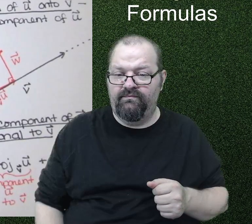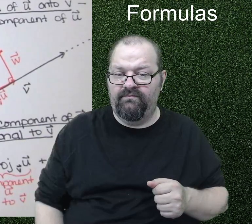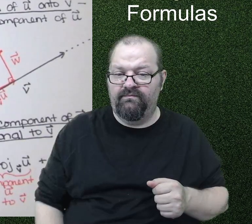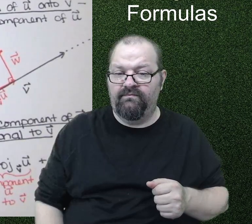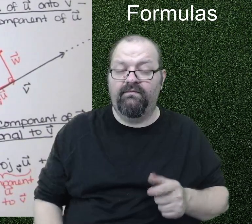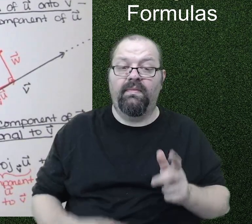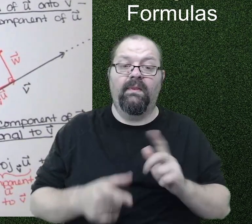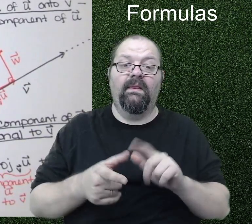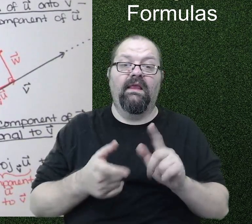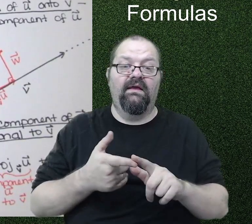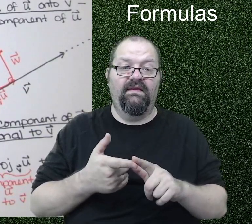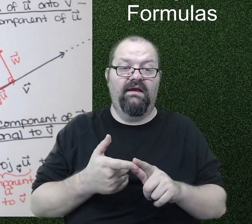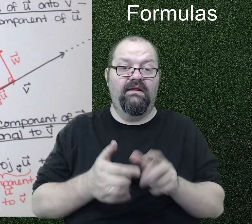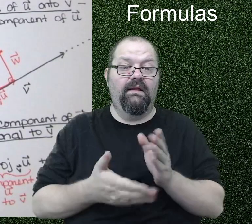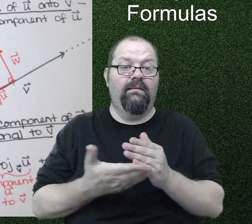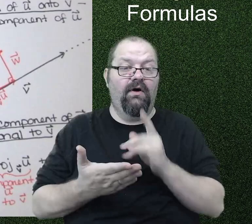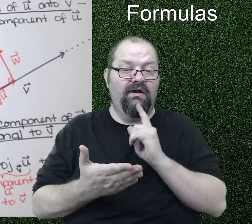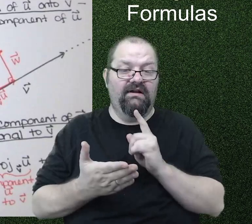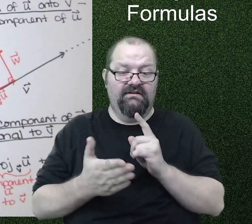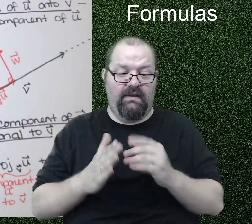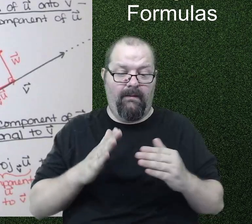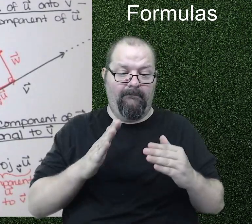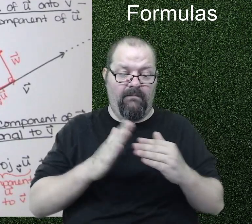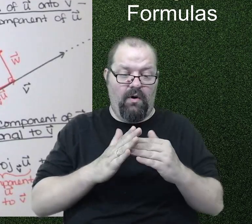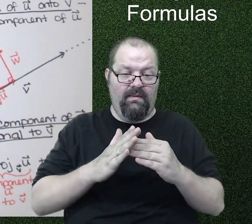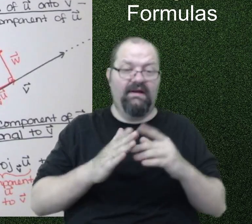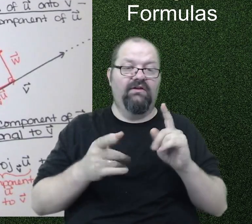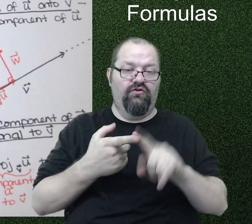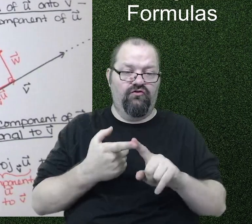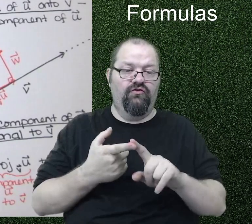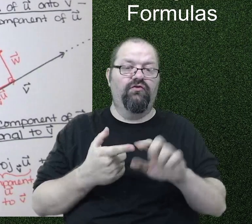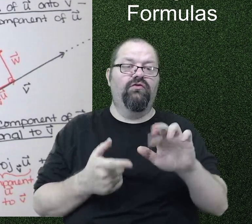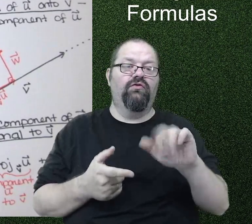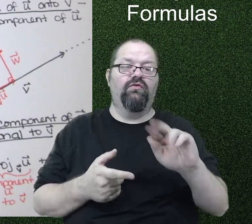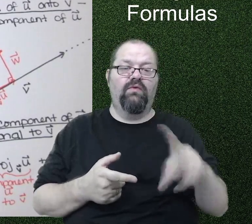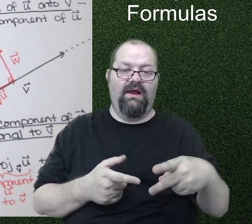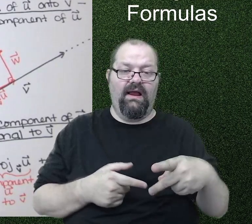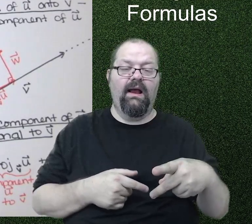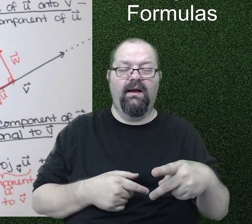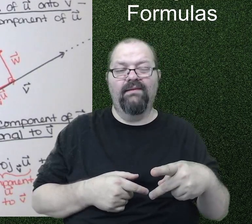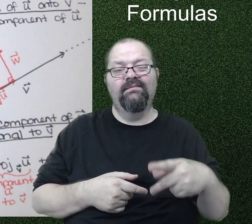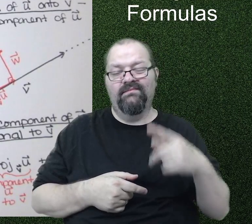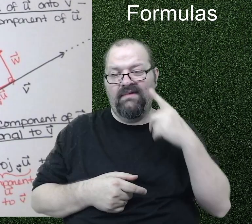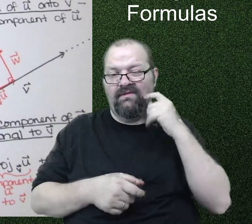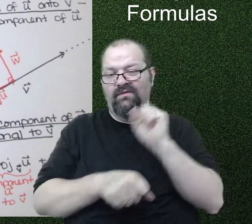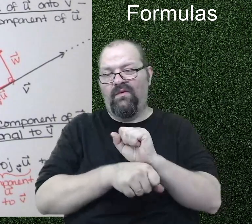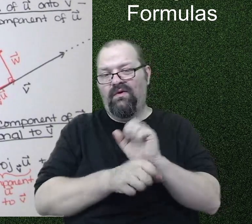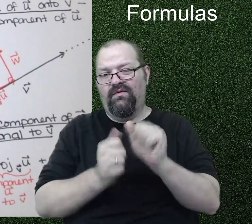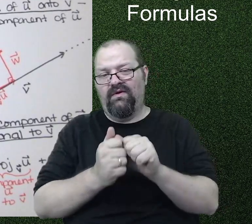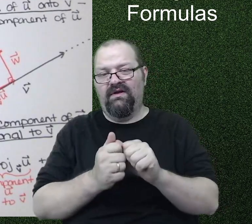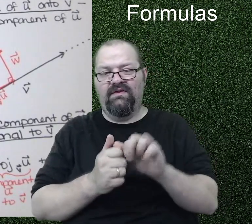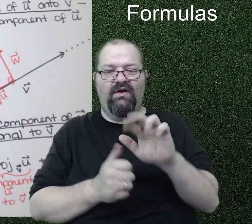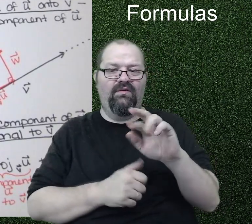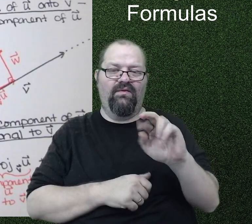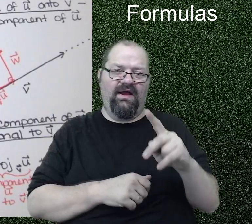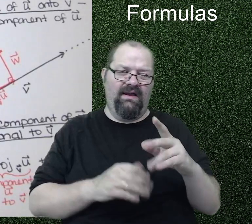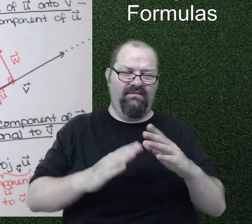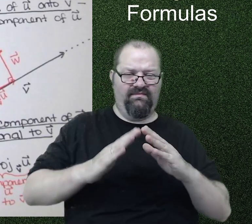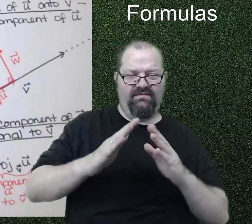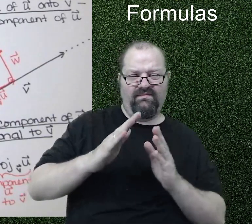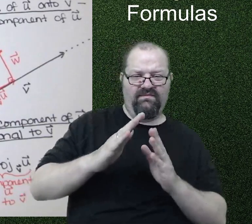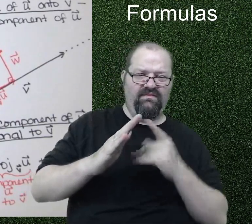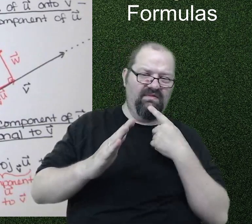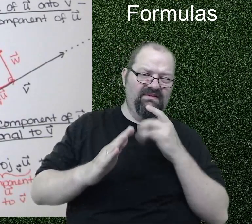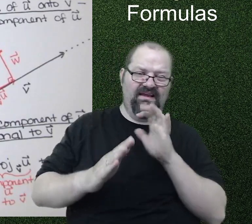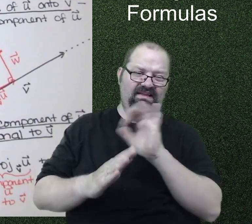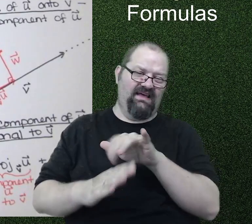And then the part that is perpendicular to the ramp, or since we're dealing with a ramp, we might say that this vector,